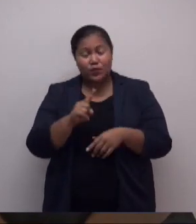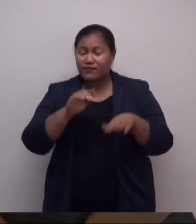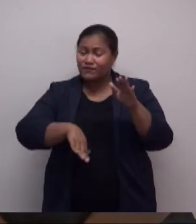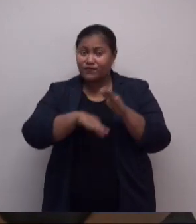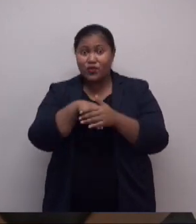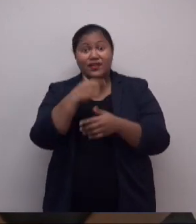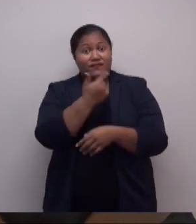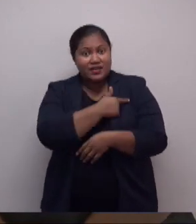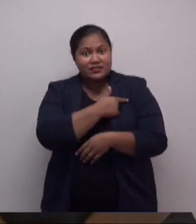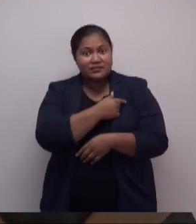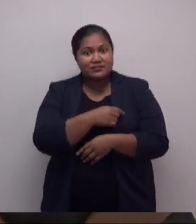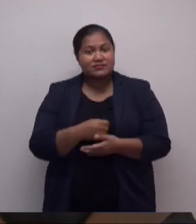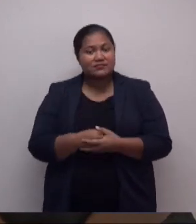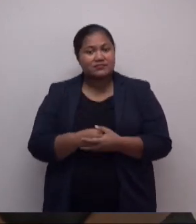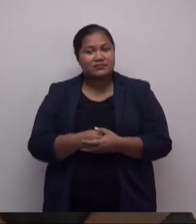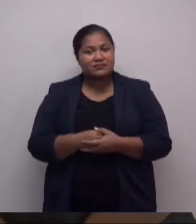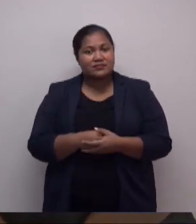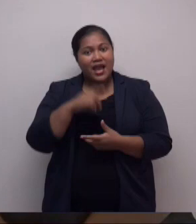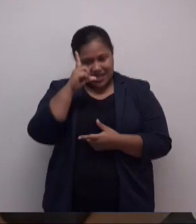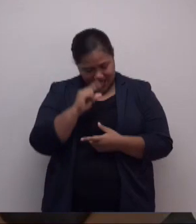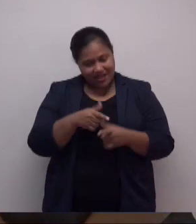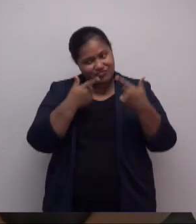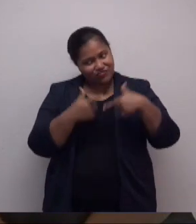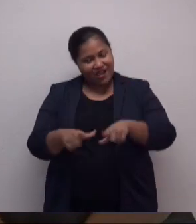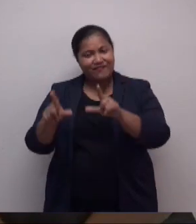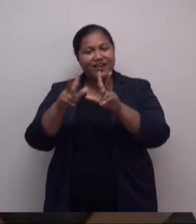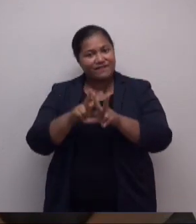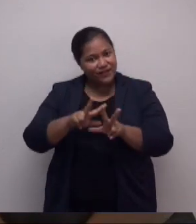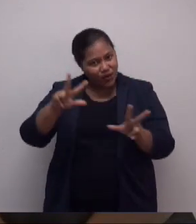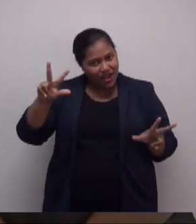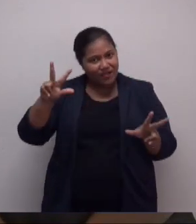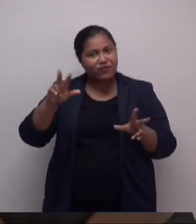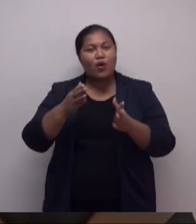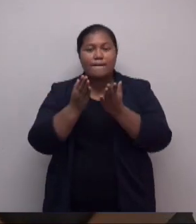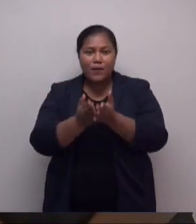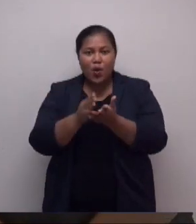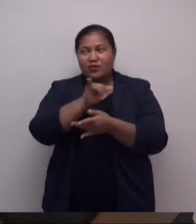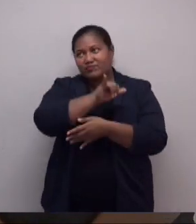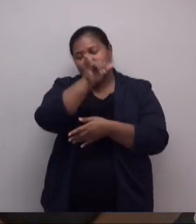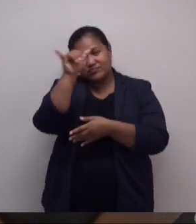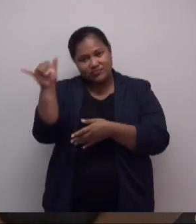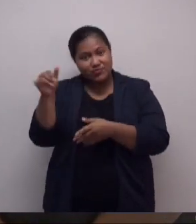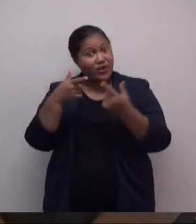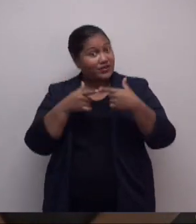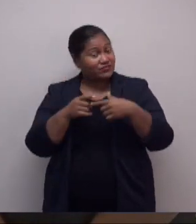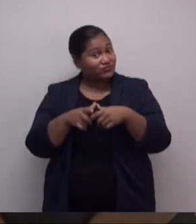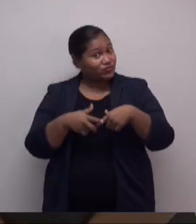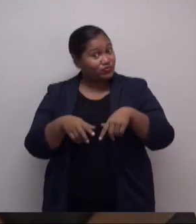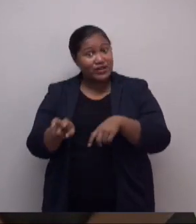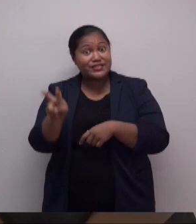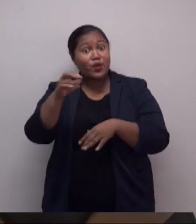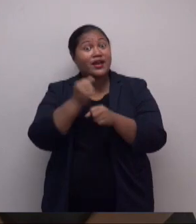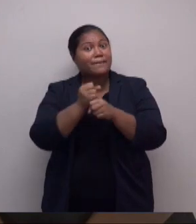vaccinated can now travel to Honolulu by boat or by air with transport companies that are COVID-safe